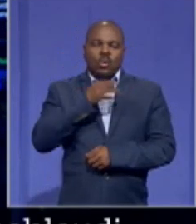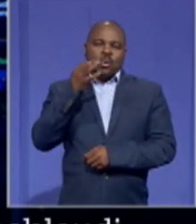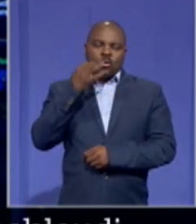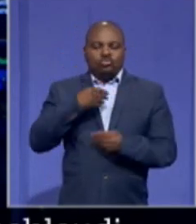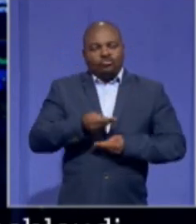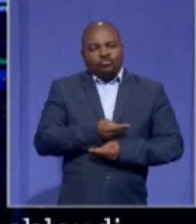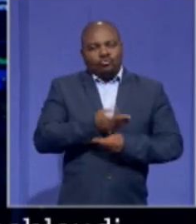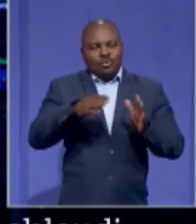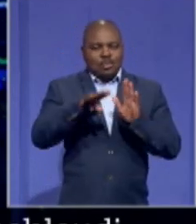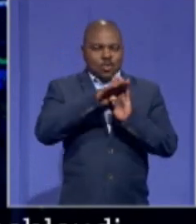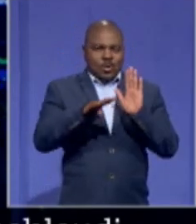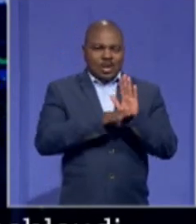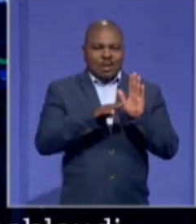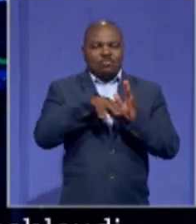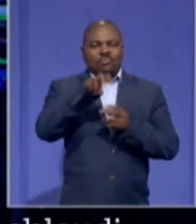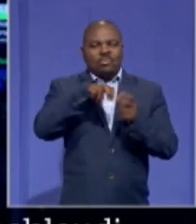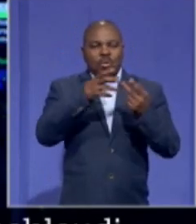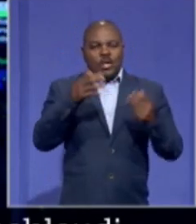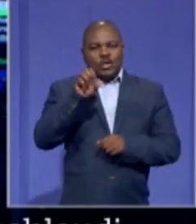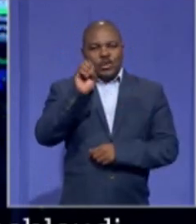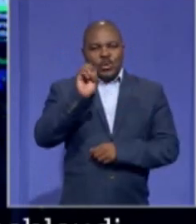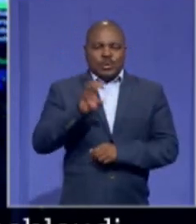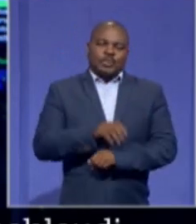hlabuleng lena Soweto.